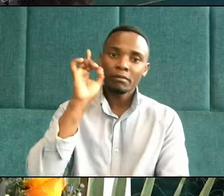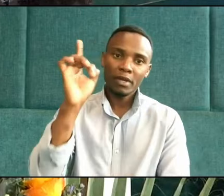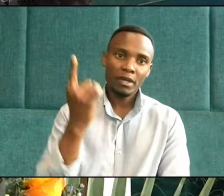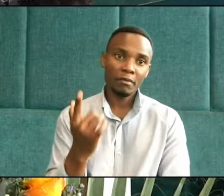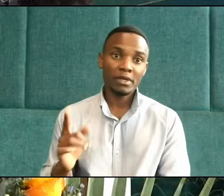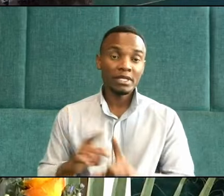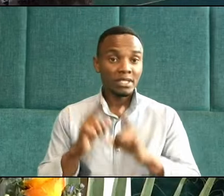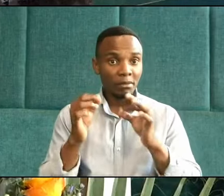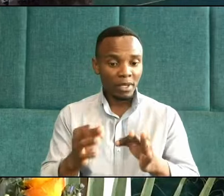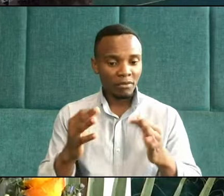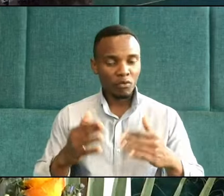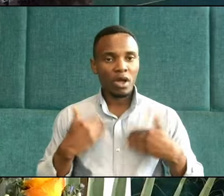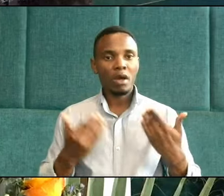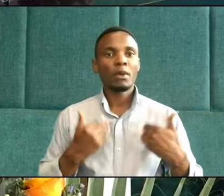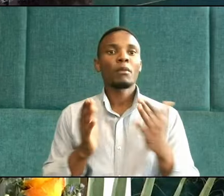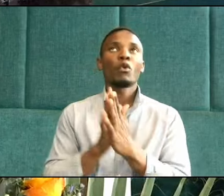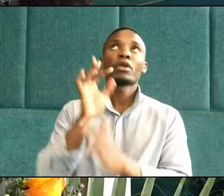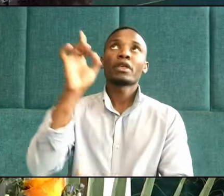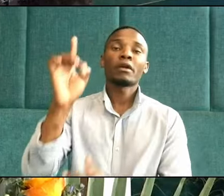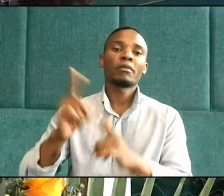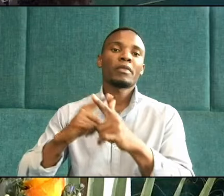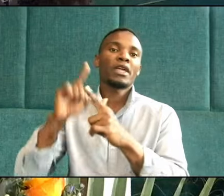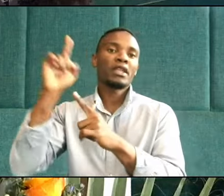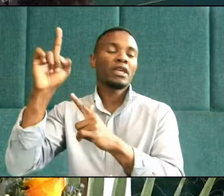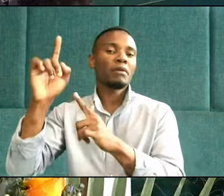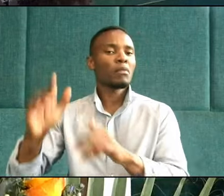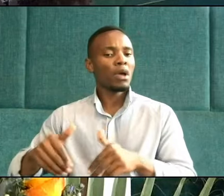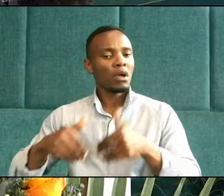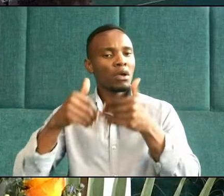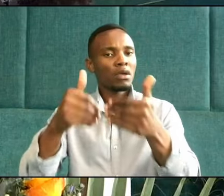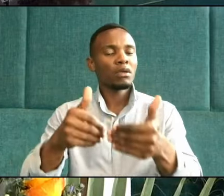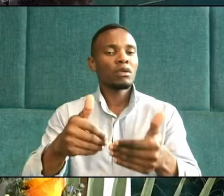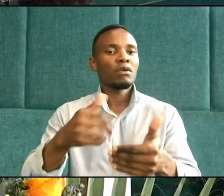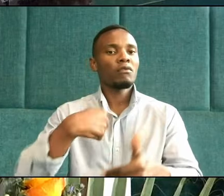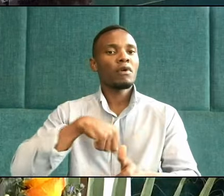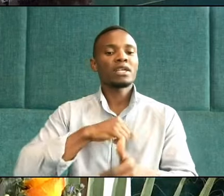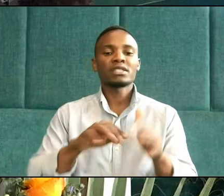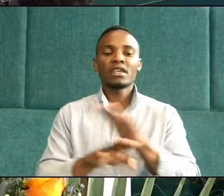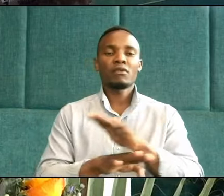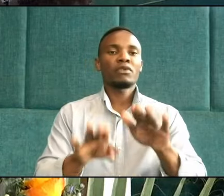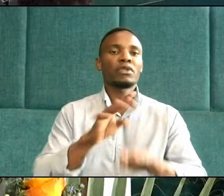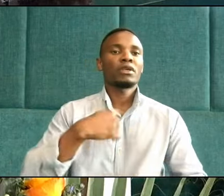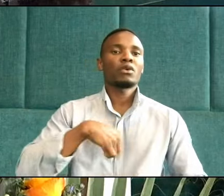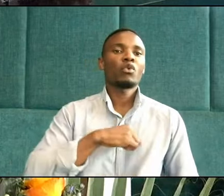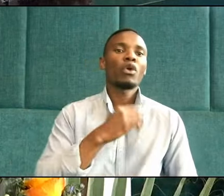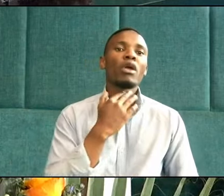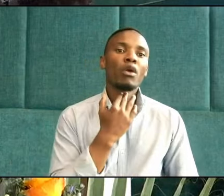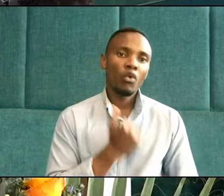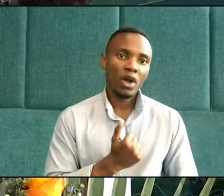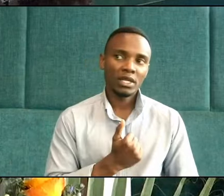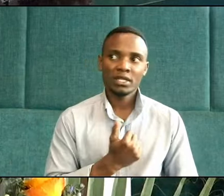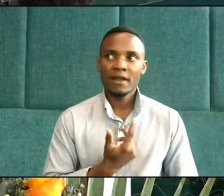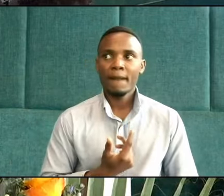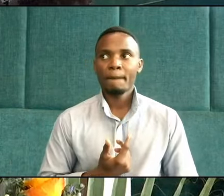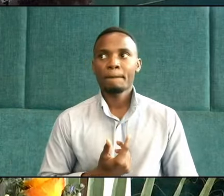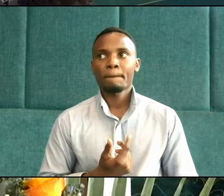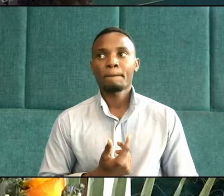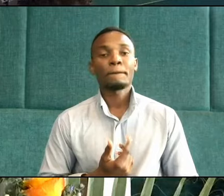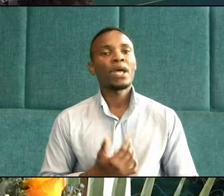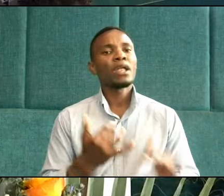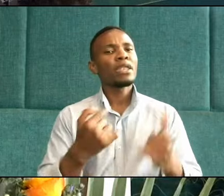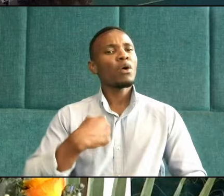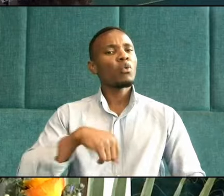we do that, he will grant us the desires of our hearts. But why are we